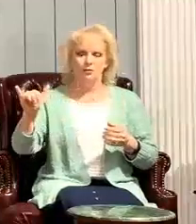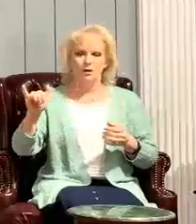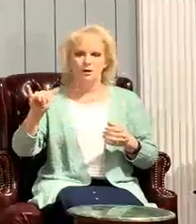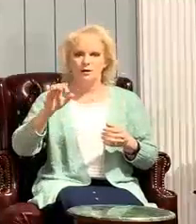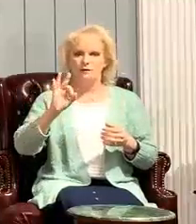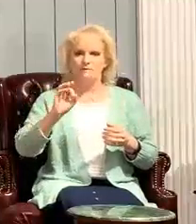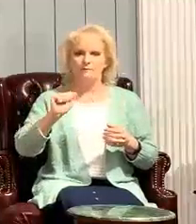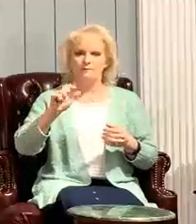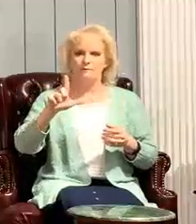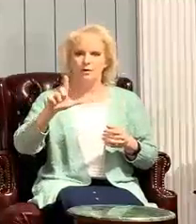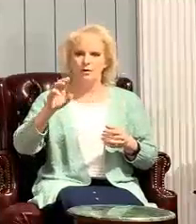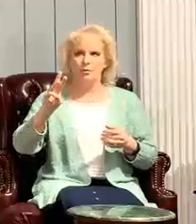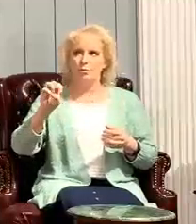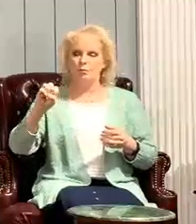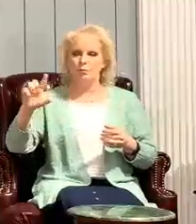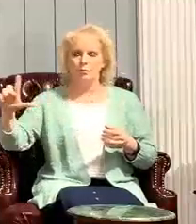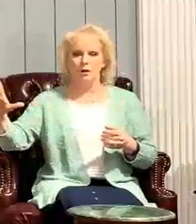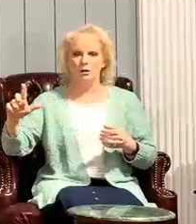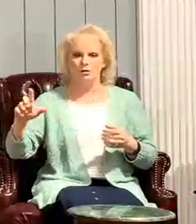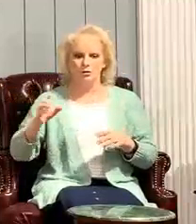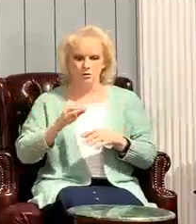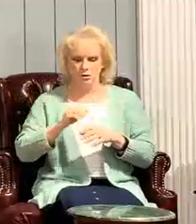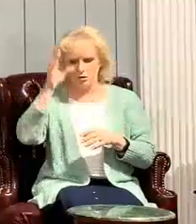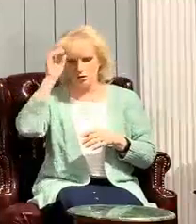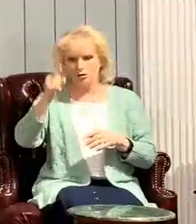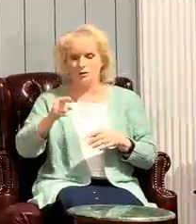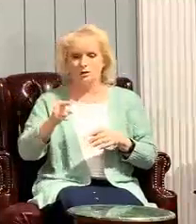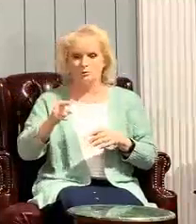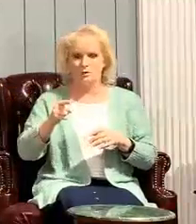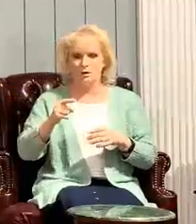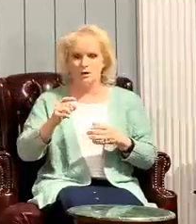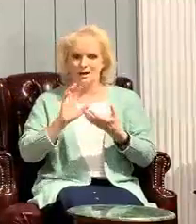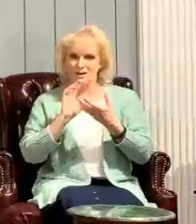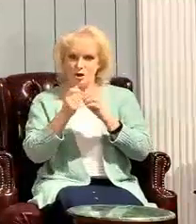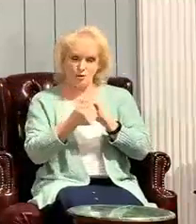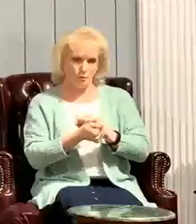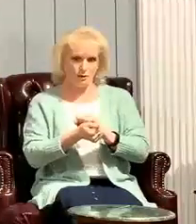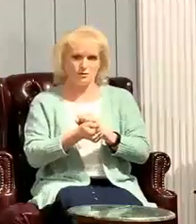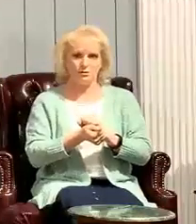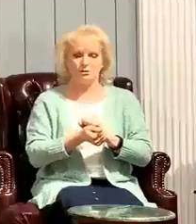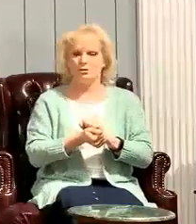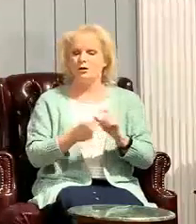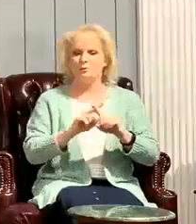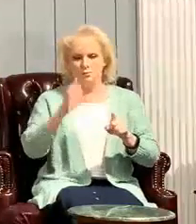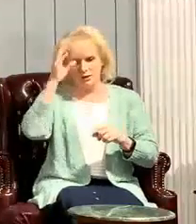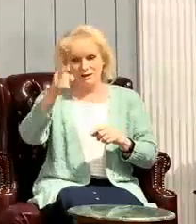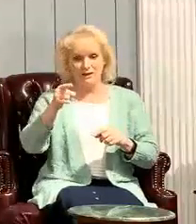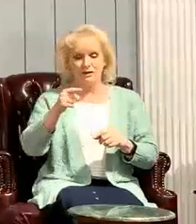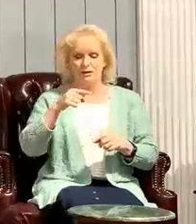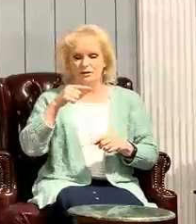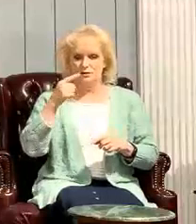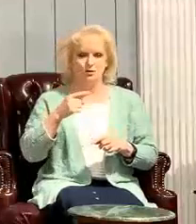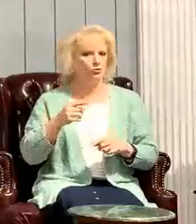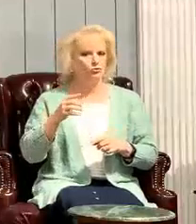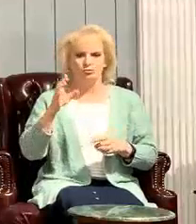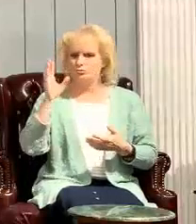almost everybody called him a liberal compromiser. But Jerry Falwell would harp on it, do not take government money, do not take government